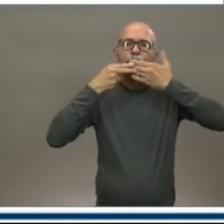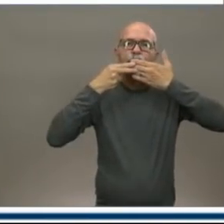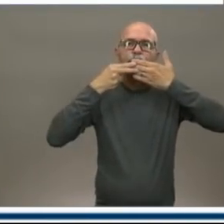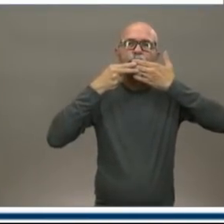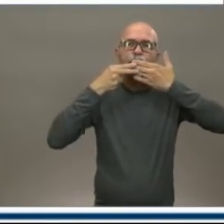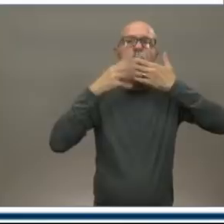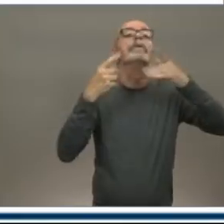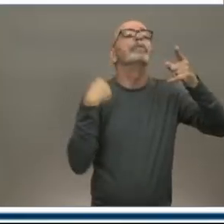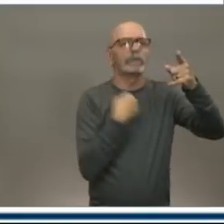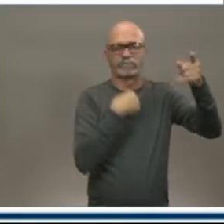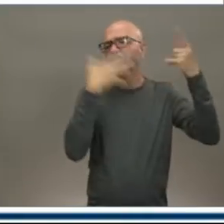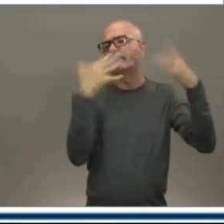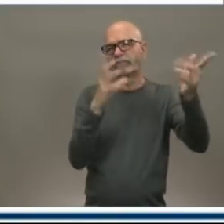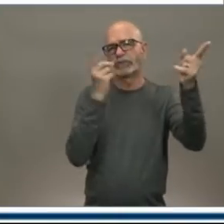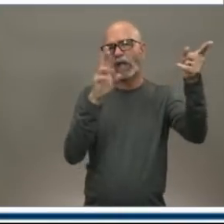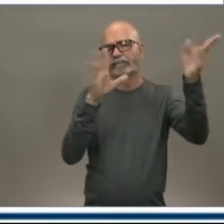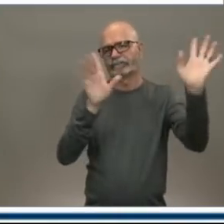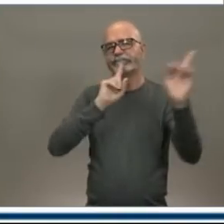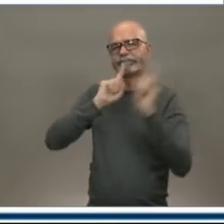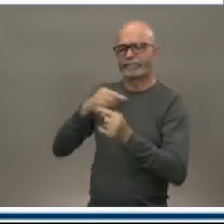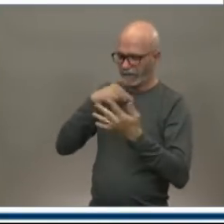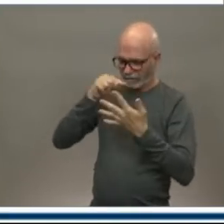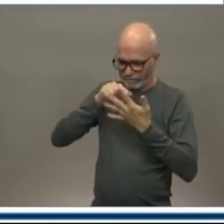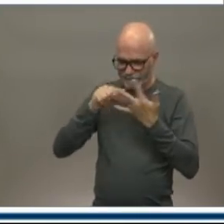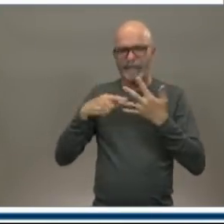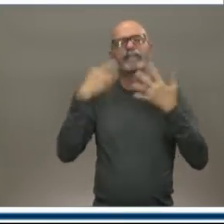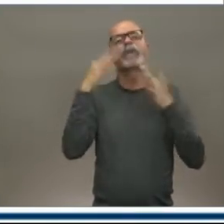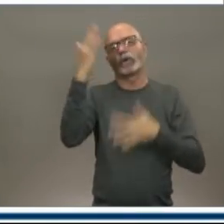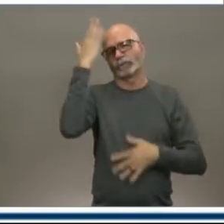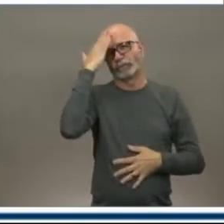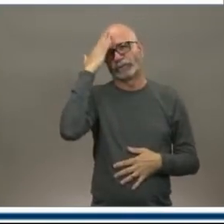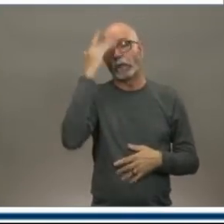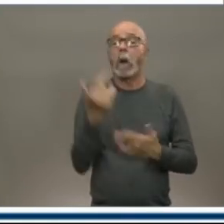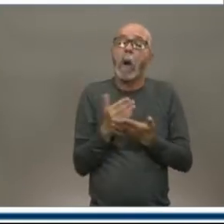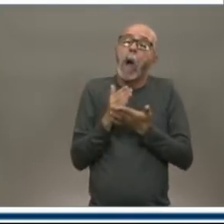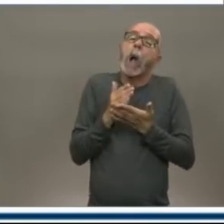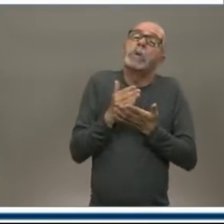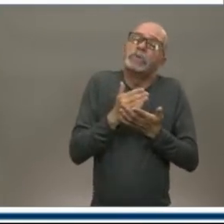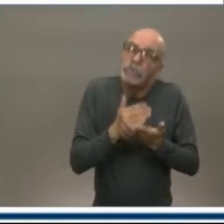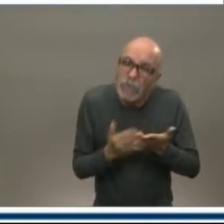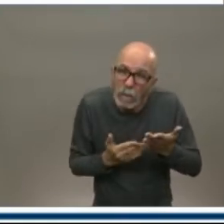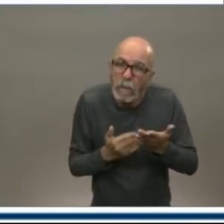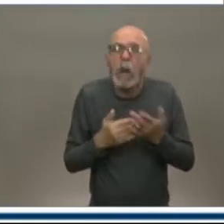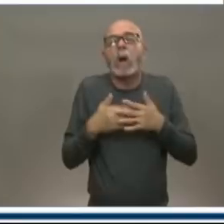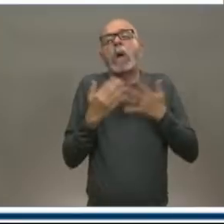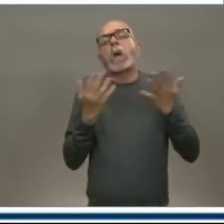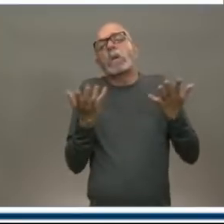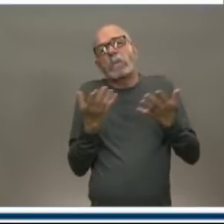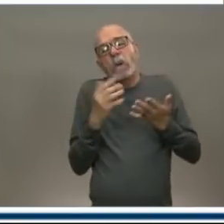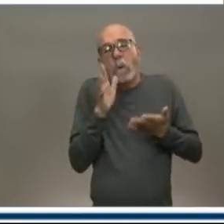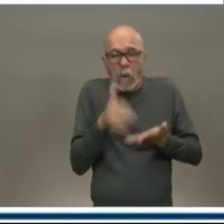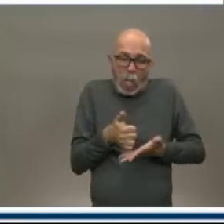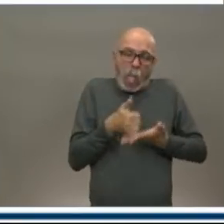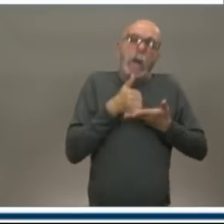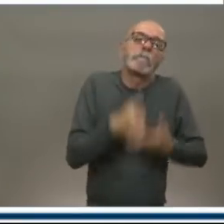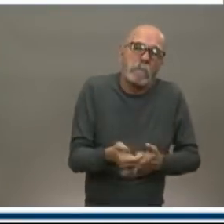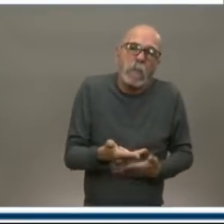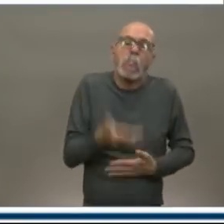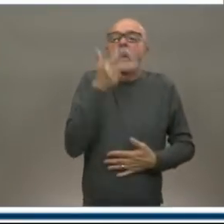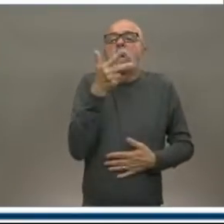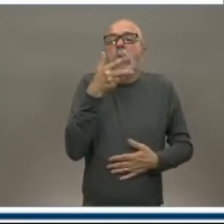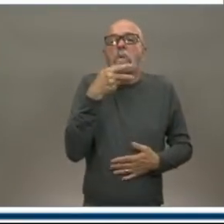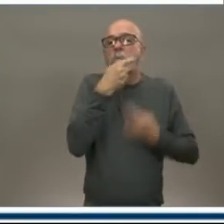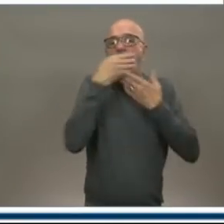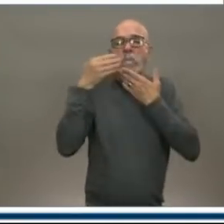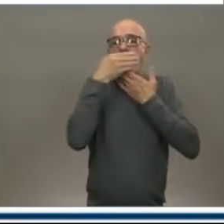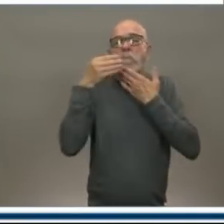Committee. There's maybe some marginal benefit between 2 and 3. I think we've talked about it, and really where we landed was the most